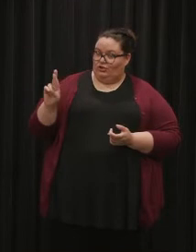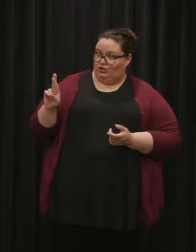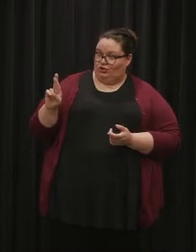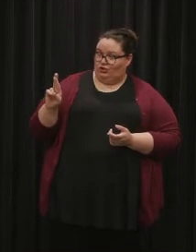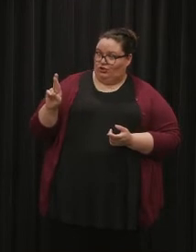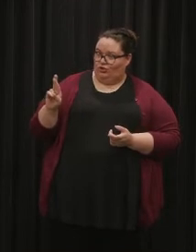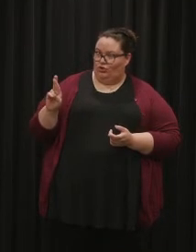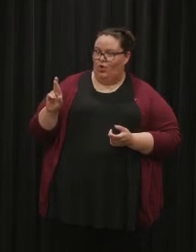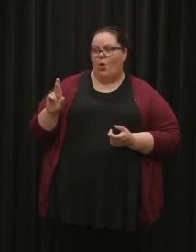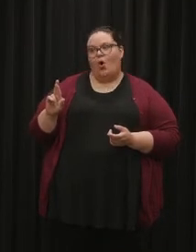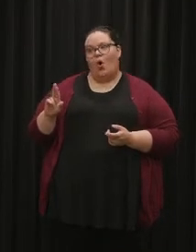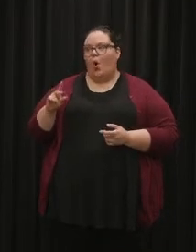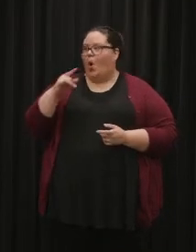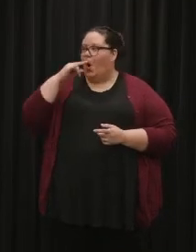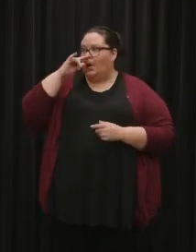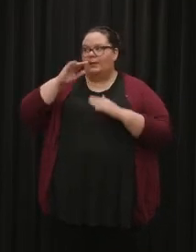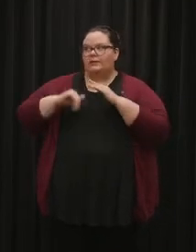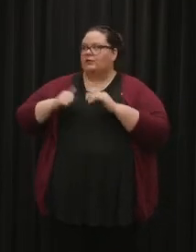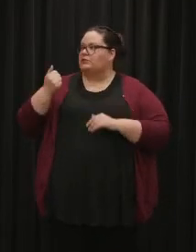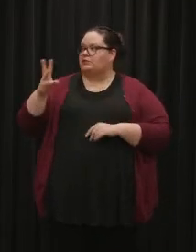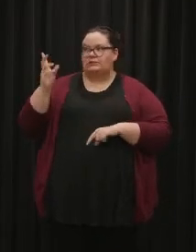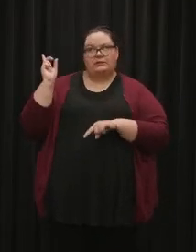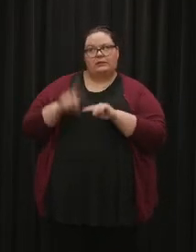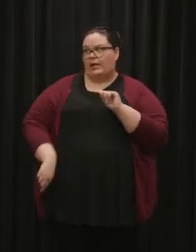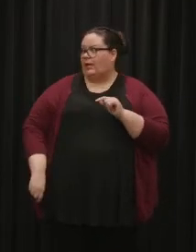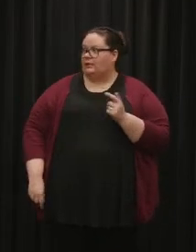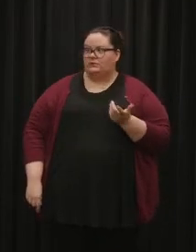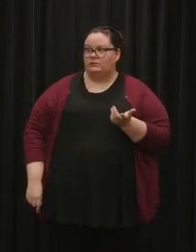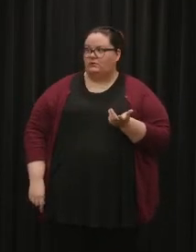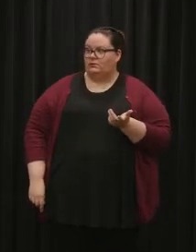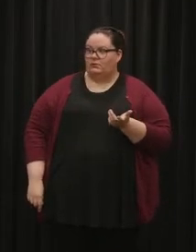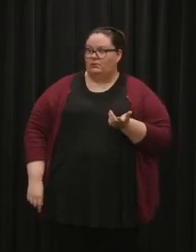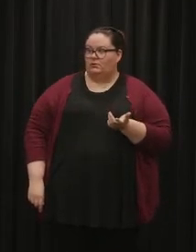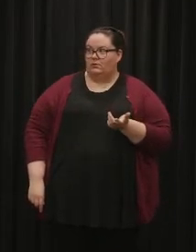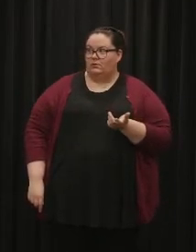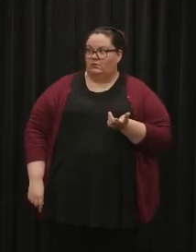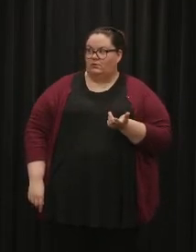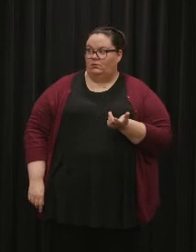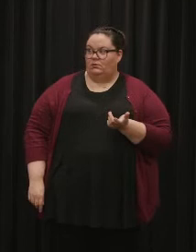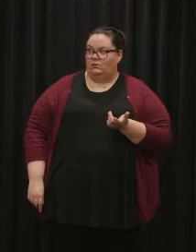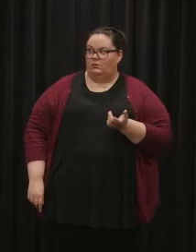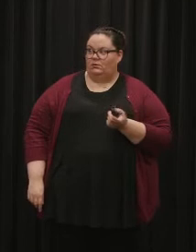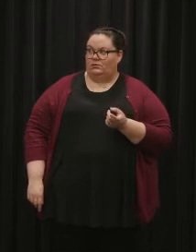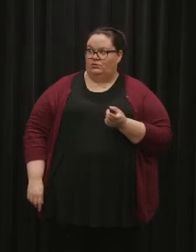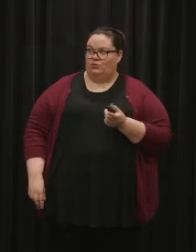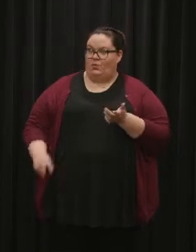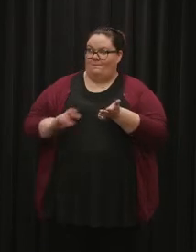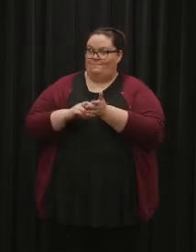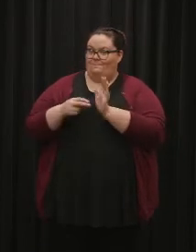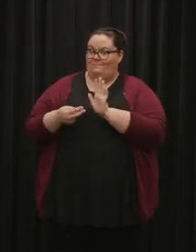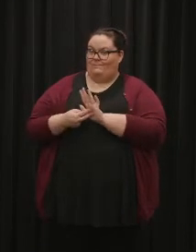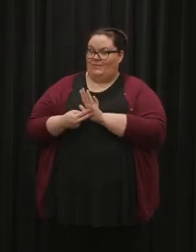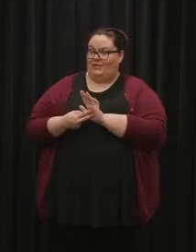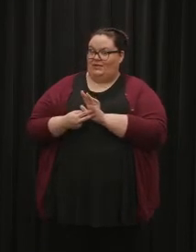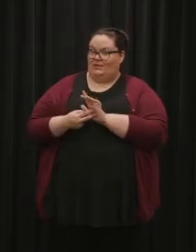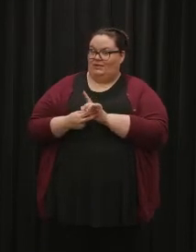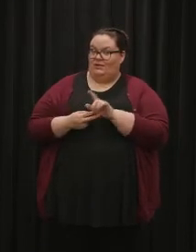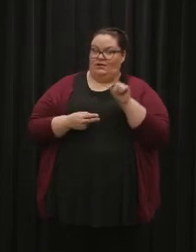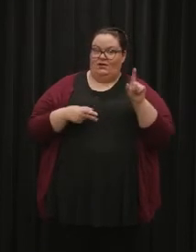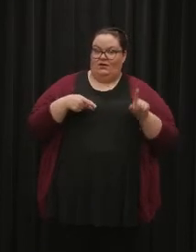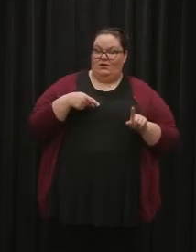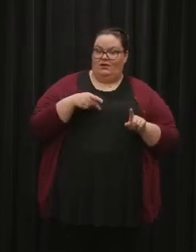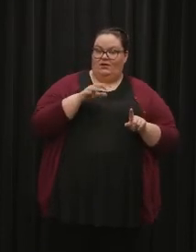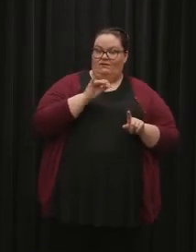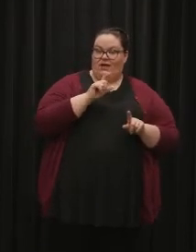saying, kids under 16 can't take it. Like, are they exactly the same vaccine apart from